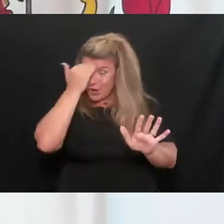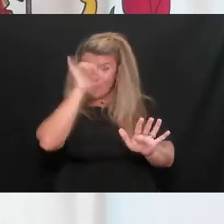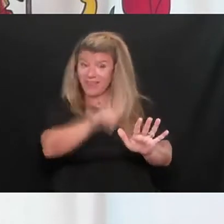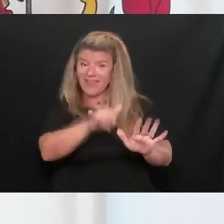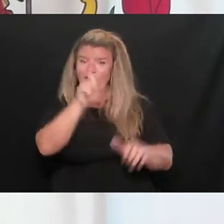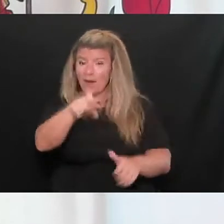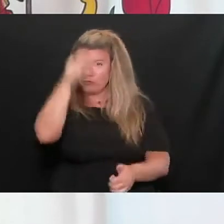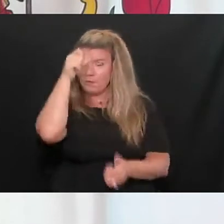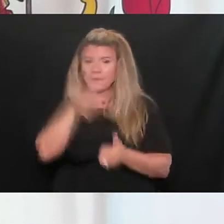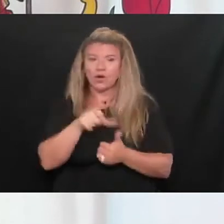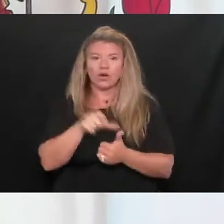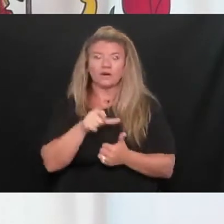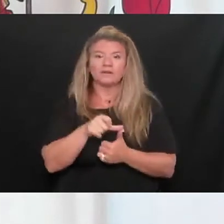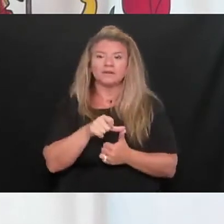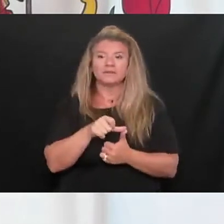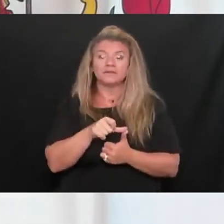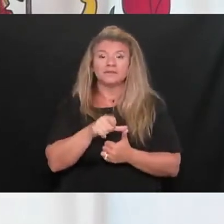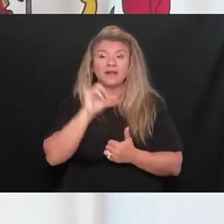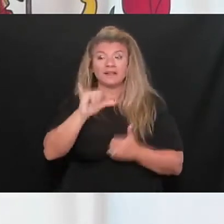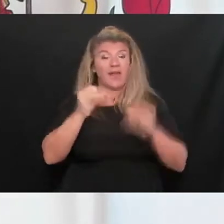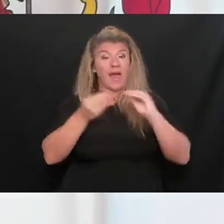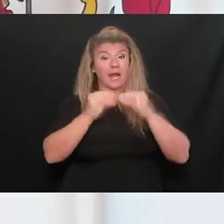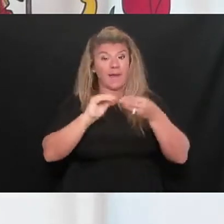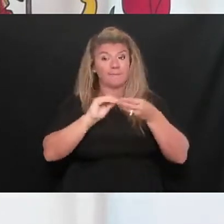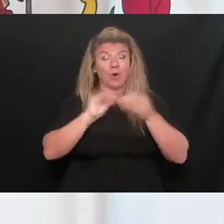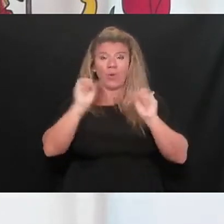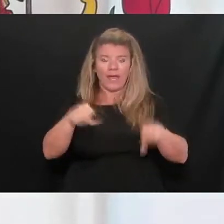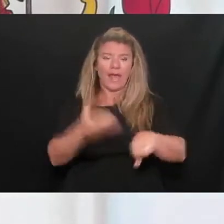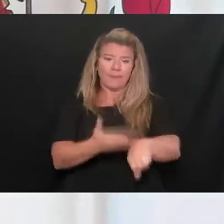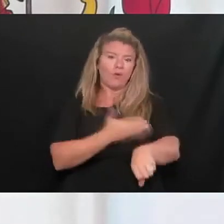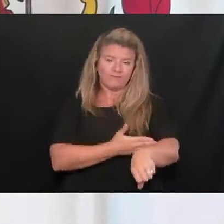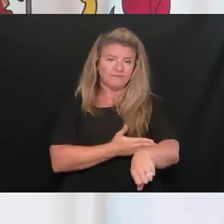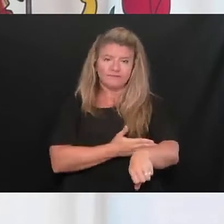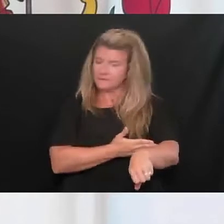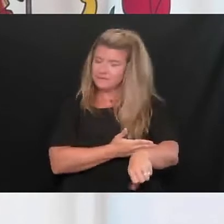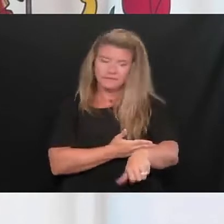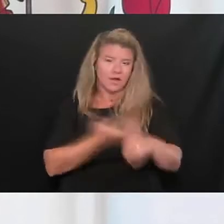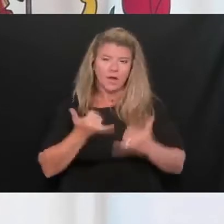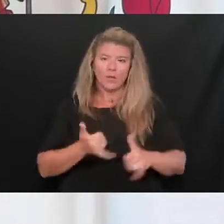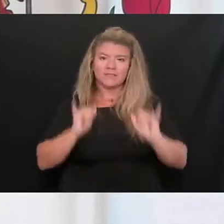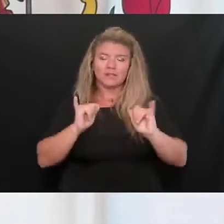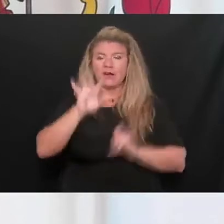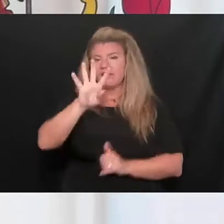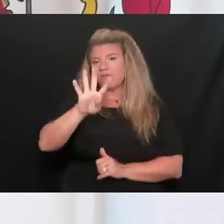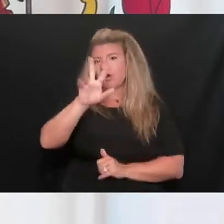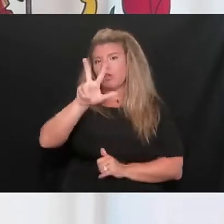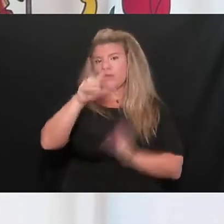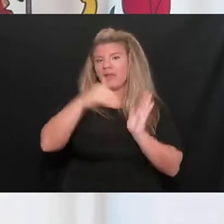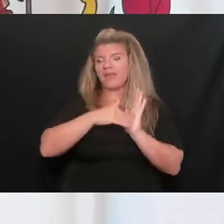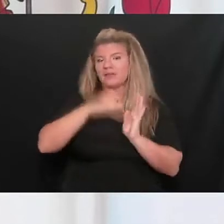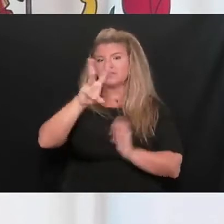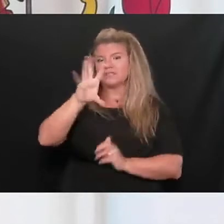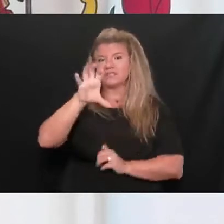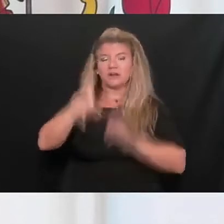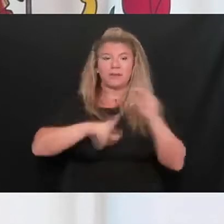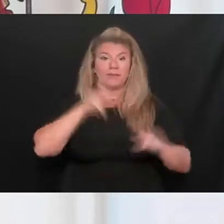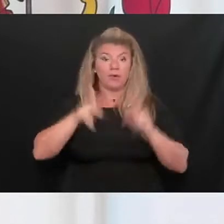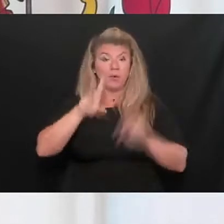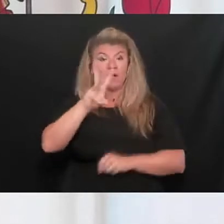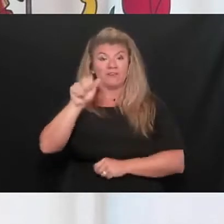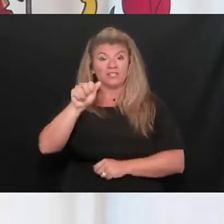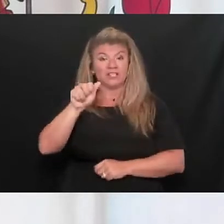to remember a number we can still do a lot better than. We still have 43,600 people in West Virginia